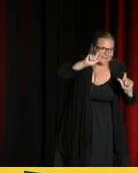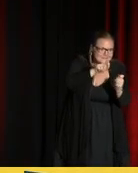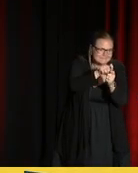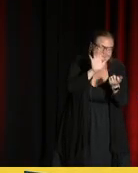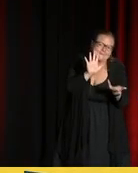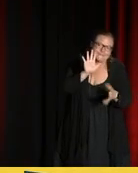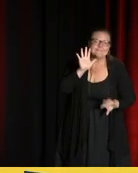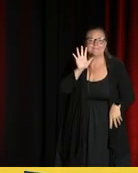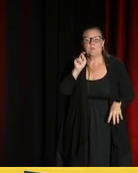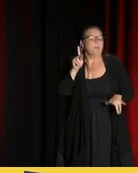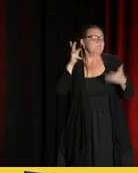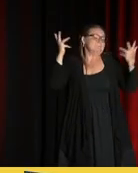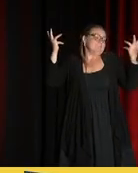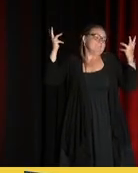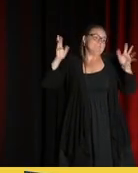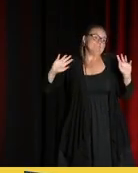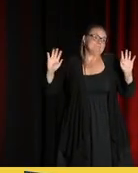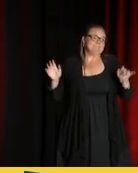Good, all right.